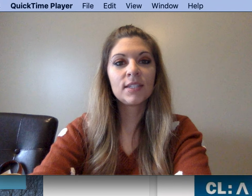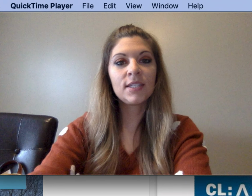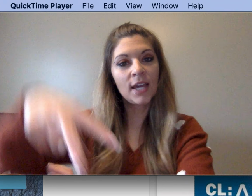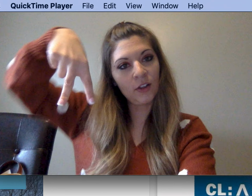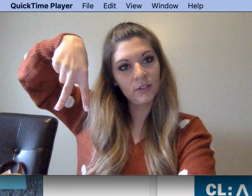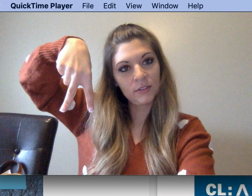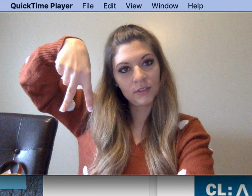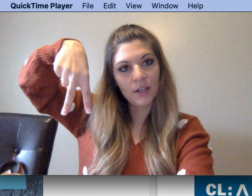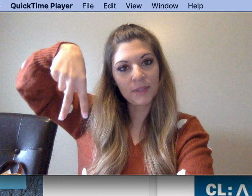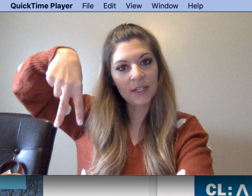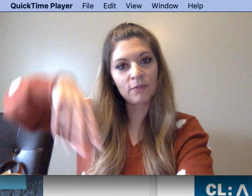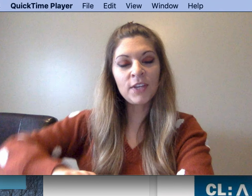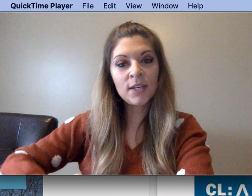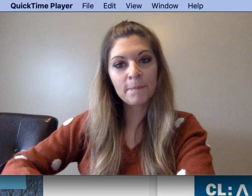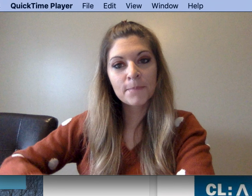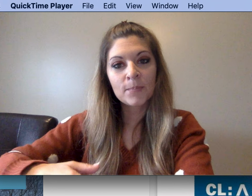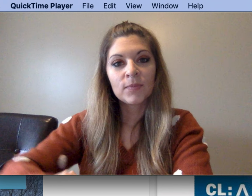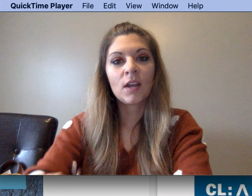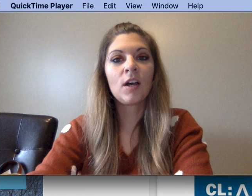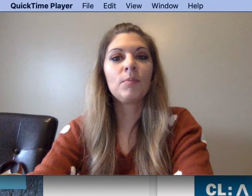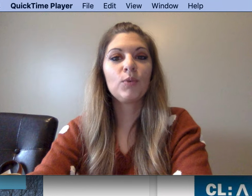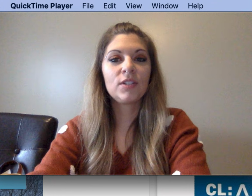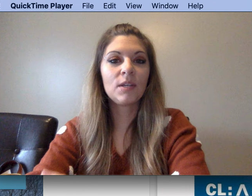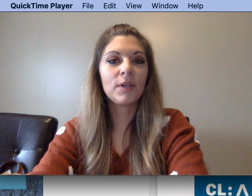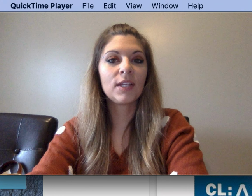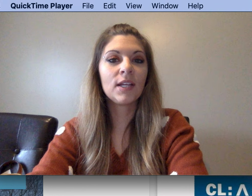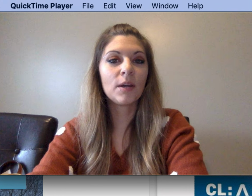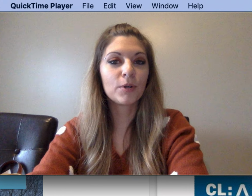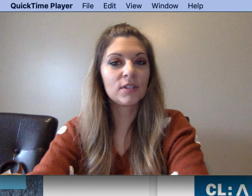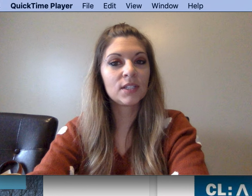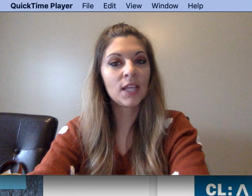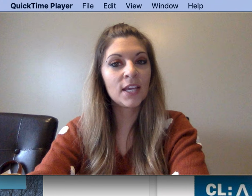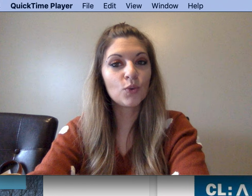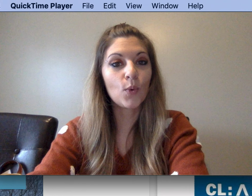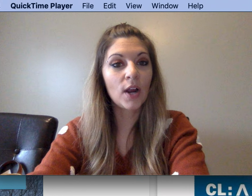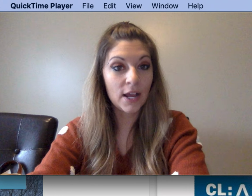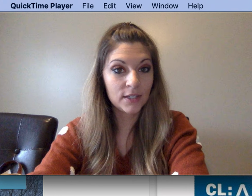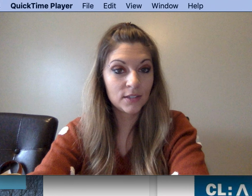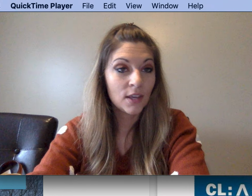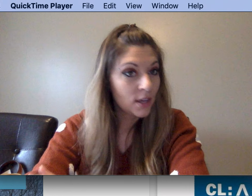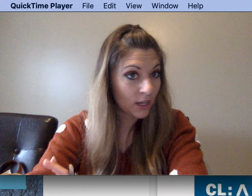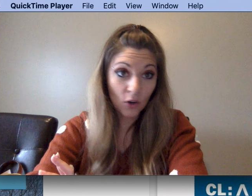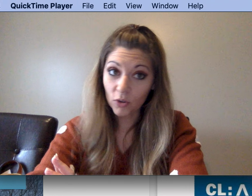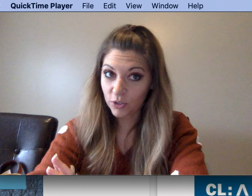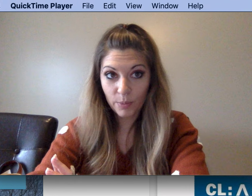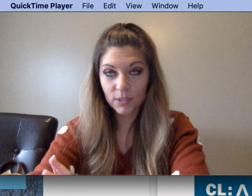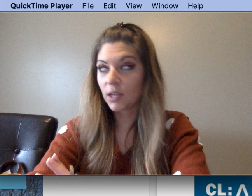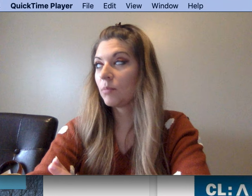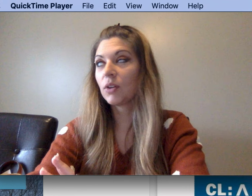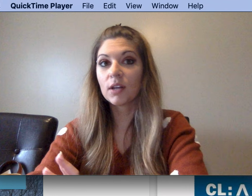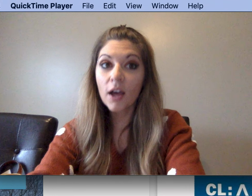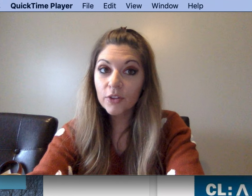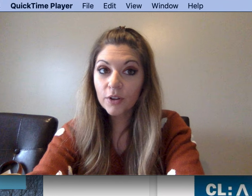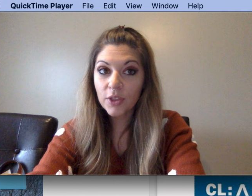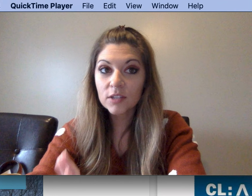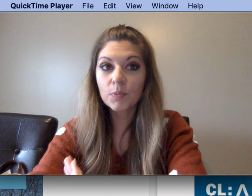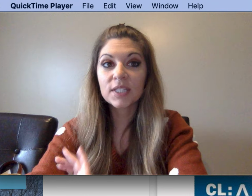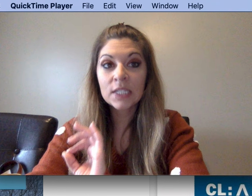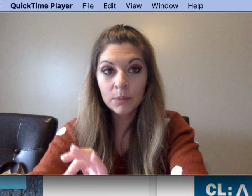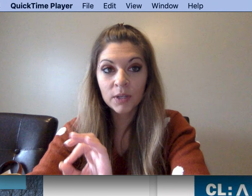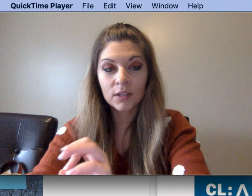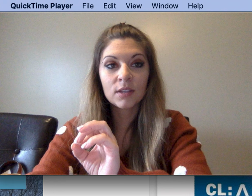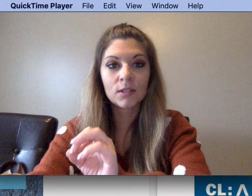is CL, upside down V, which is typically a person's legs or eyes. It can also represent a million other